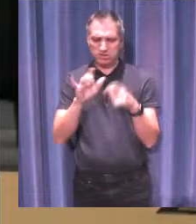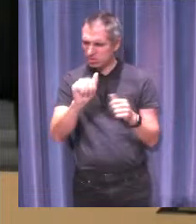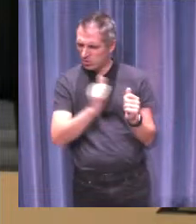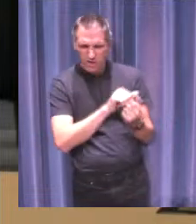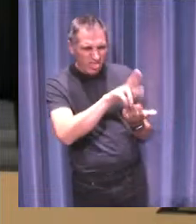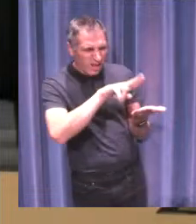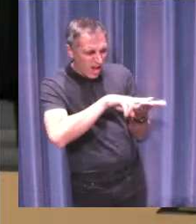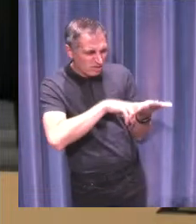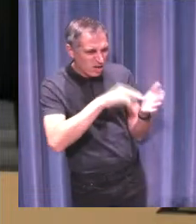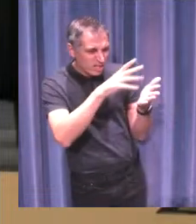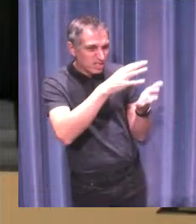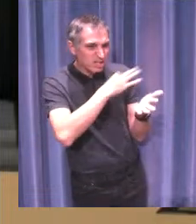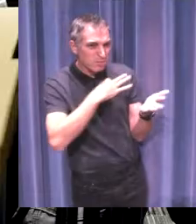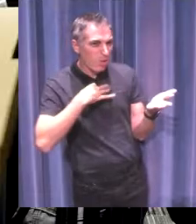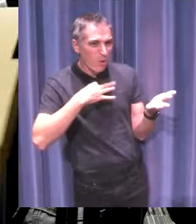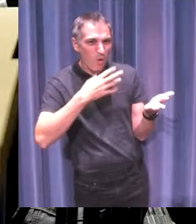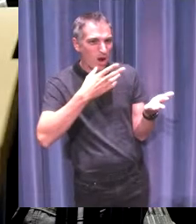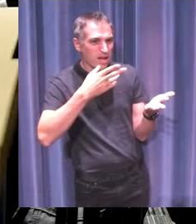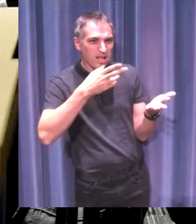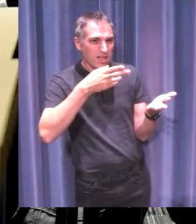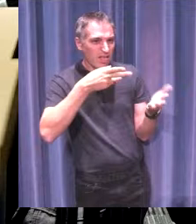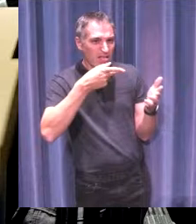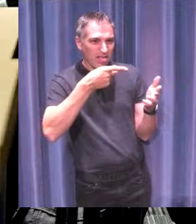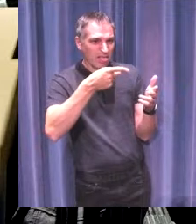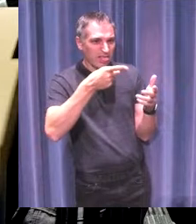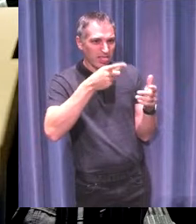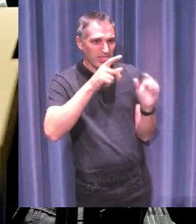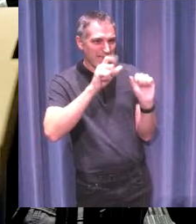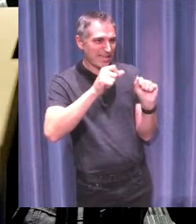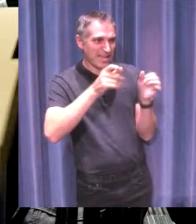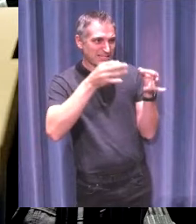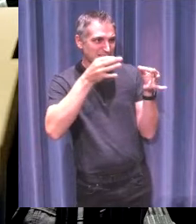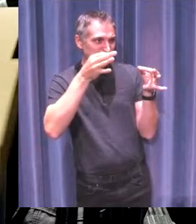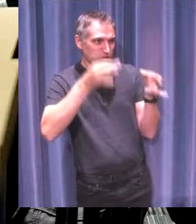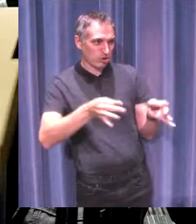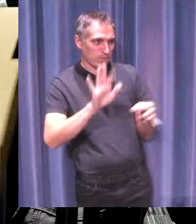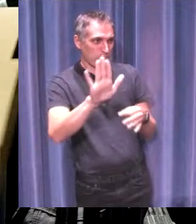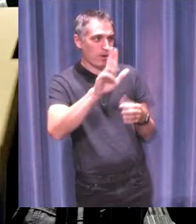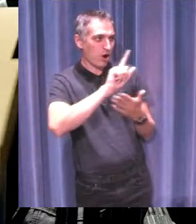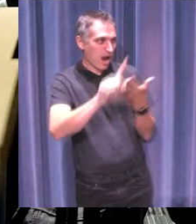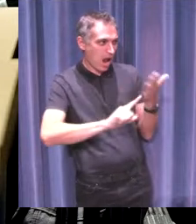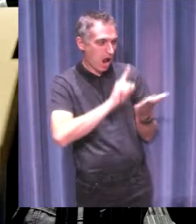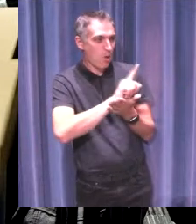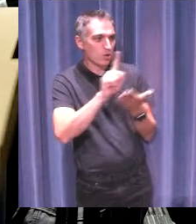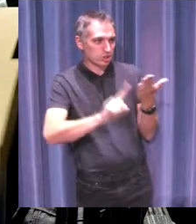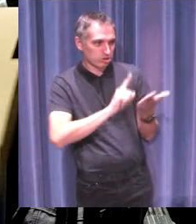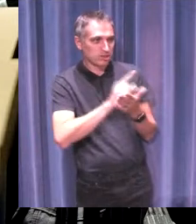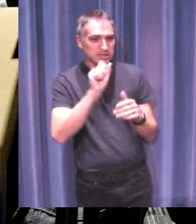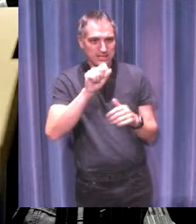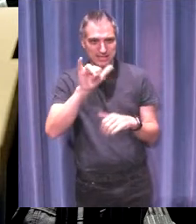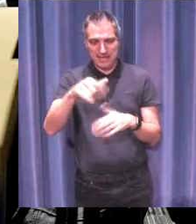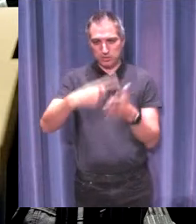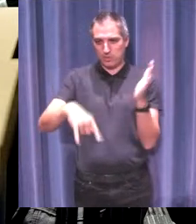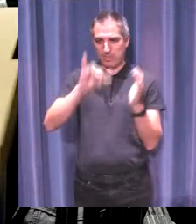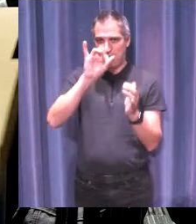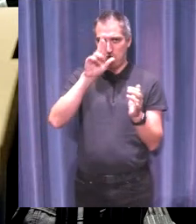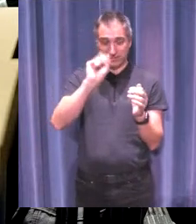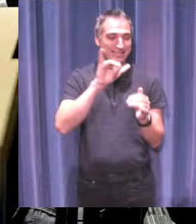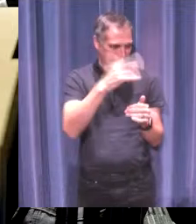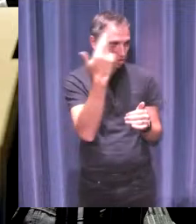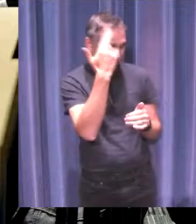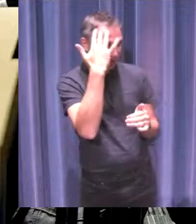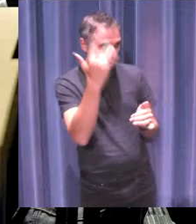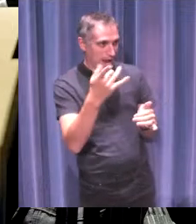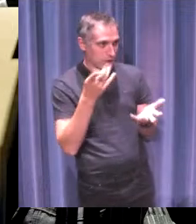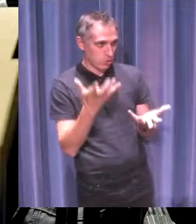contract employee, they can dictate Yes. what their hours are, can't they? Yes, that was what the IRS Yeah. said. That's why you want them to